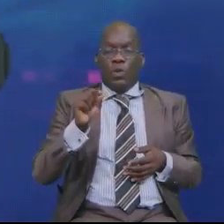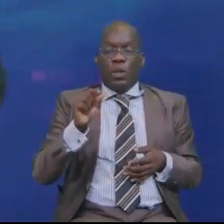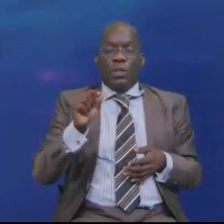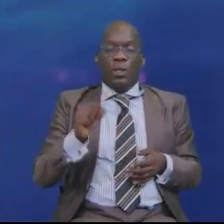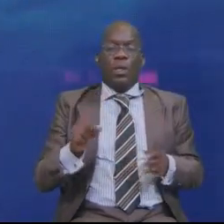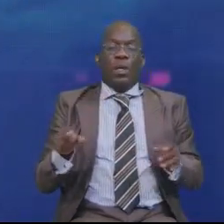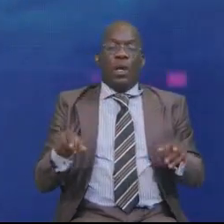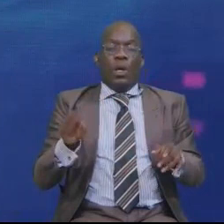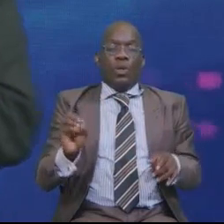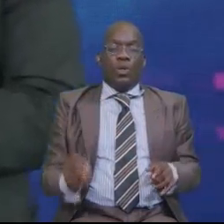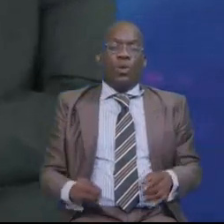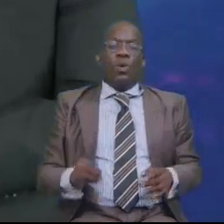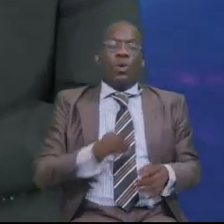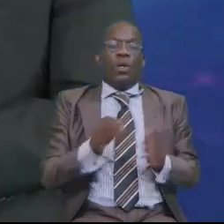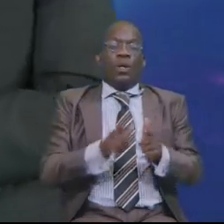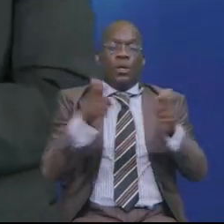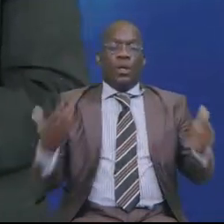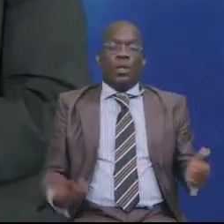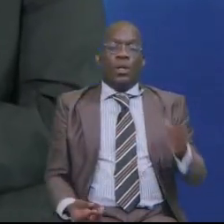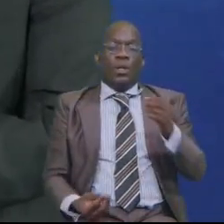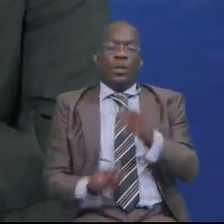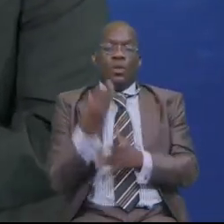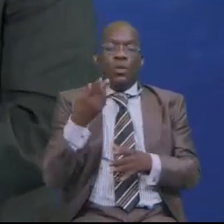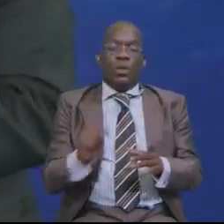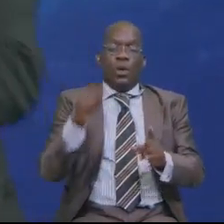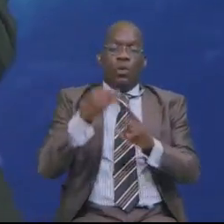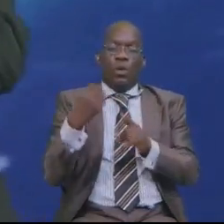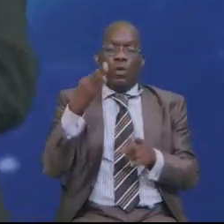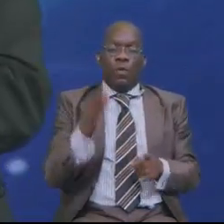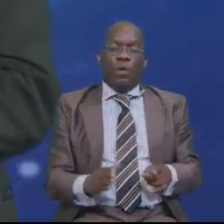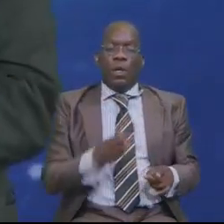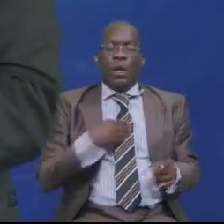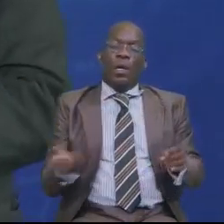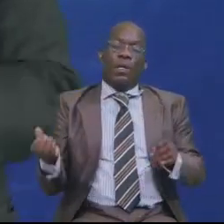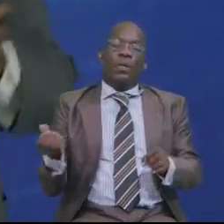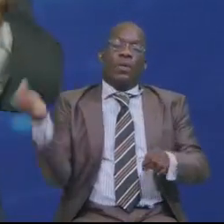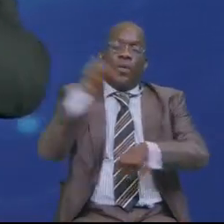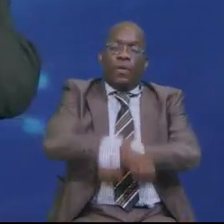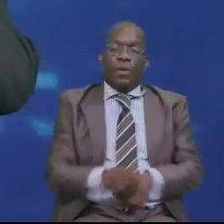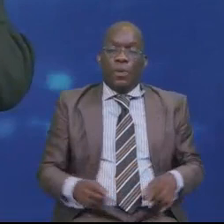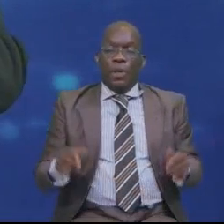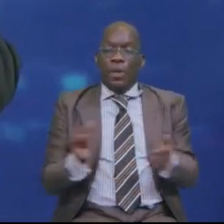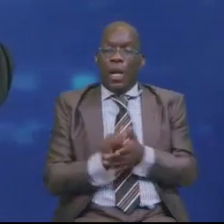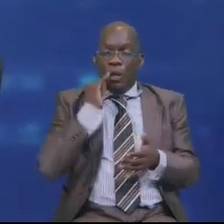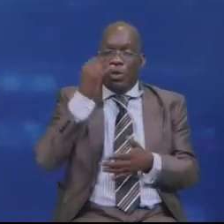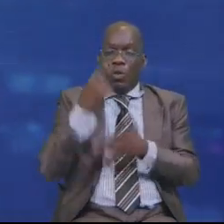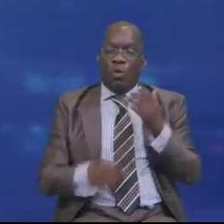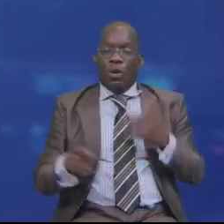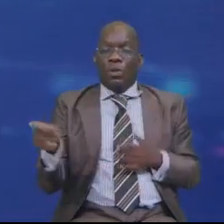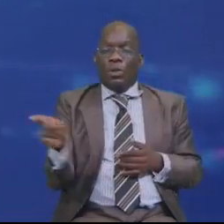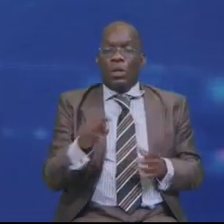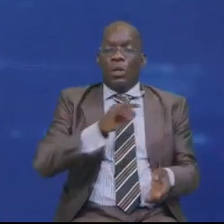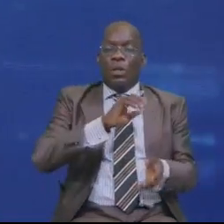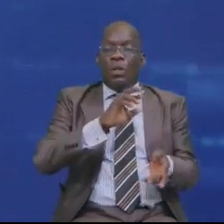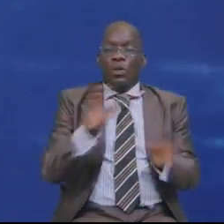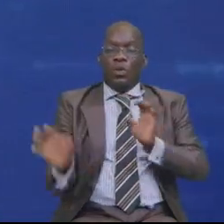the word of God and prevailed. That's what we do when the